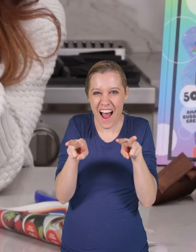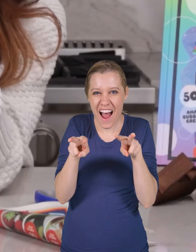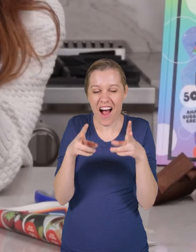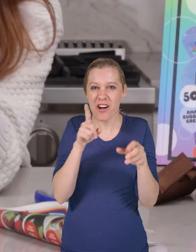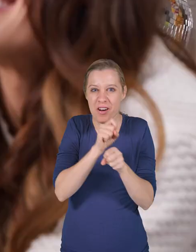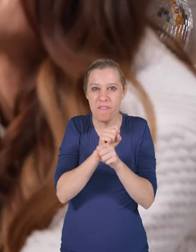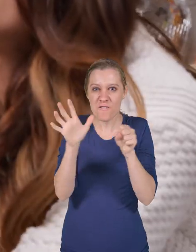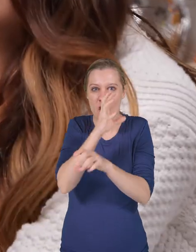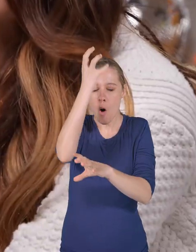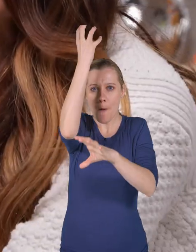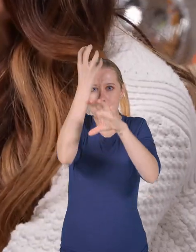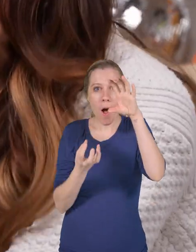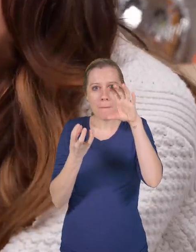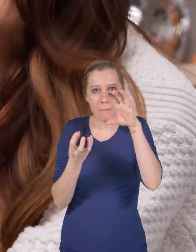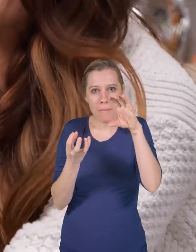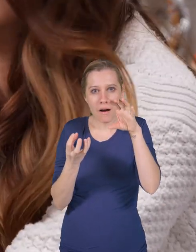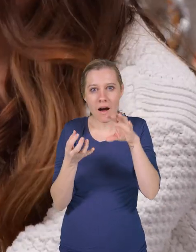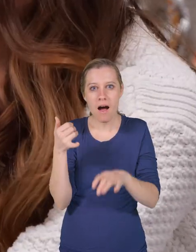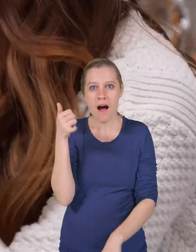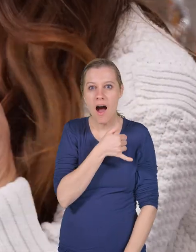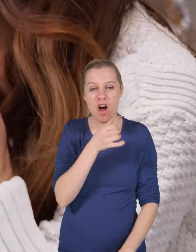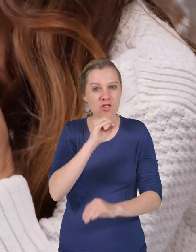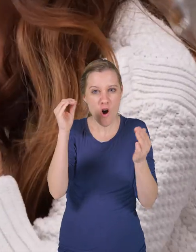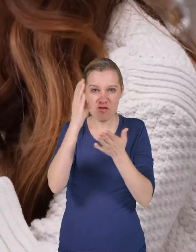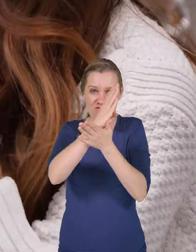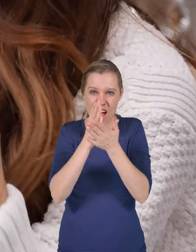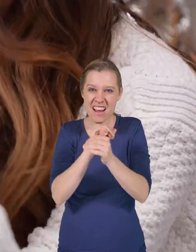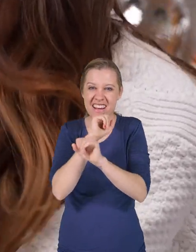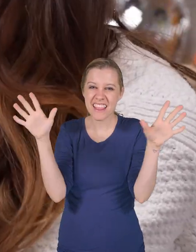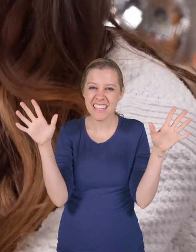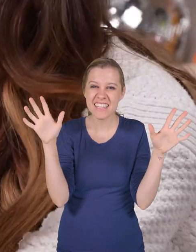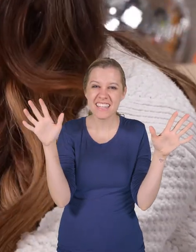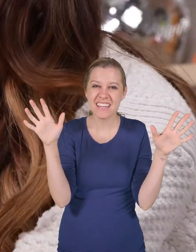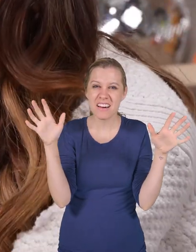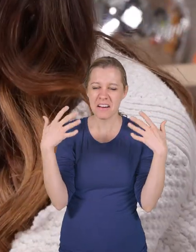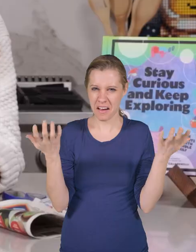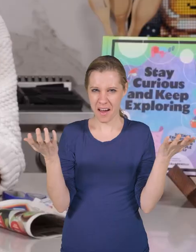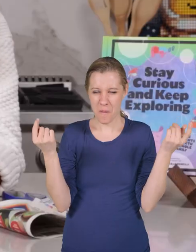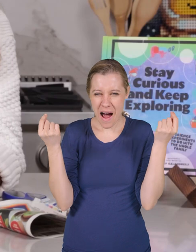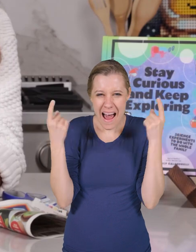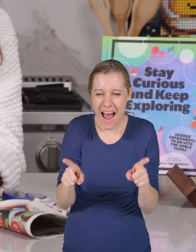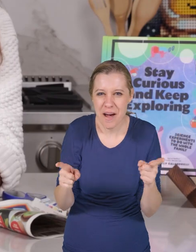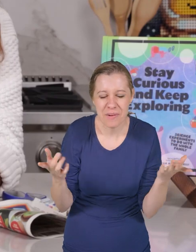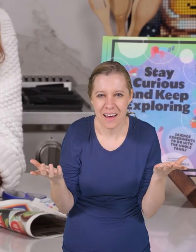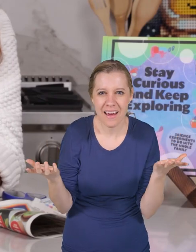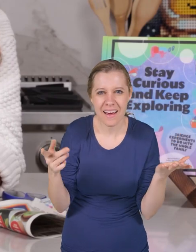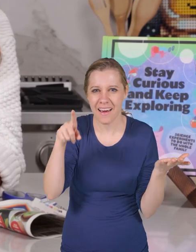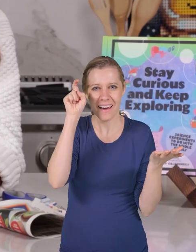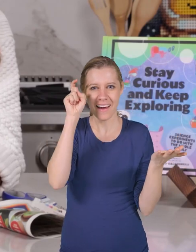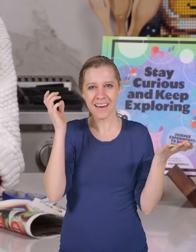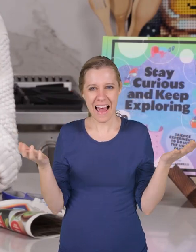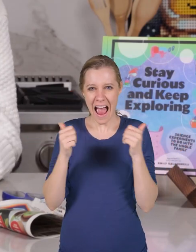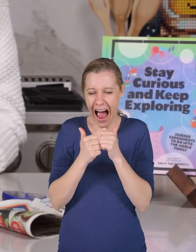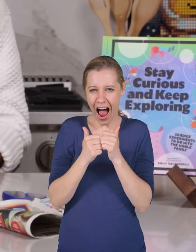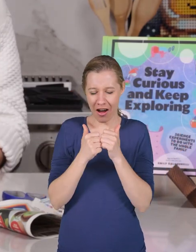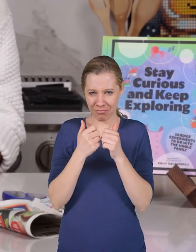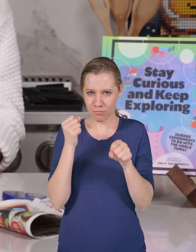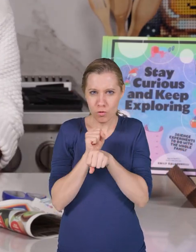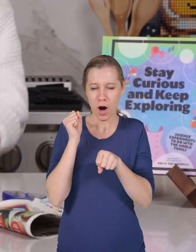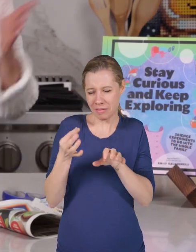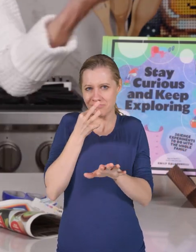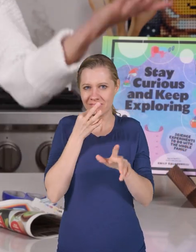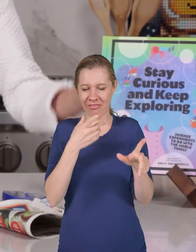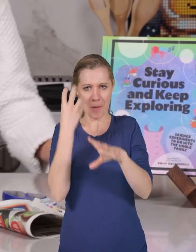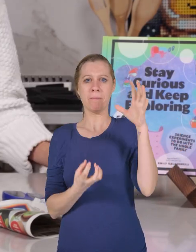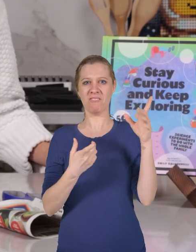Perfect, look at that. It is completely whole, not a crack in sight. So what happened there? How did